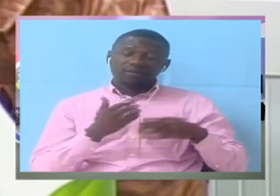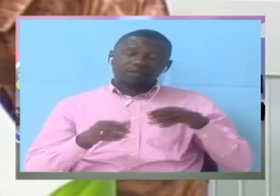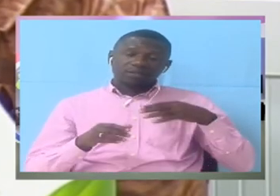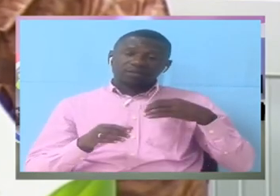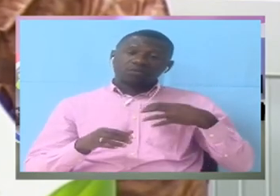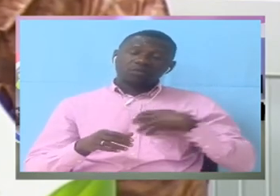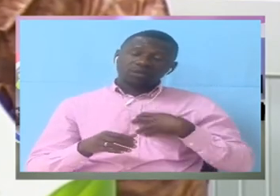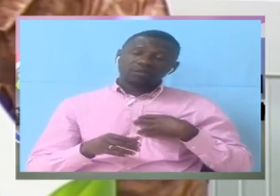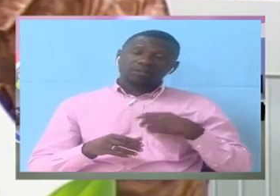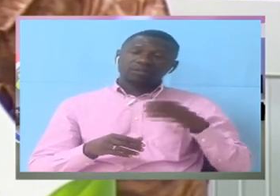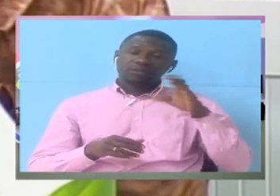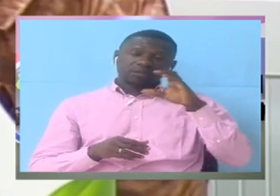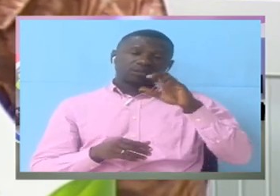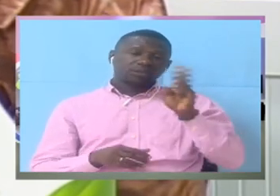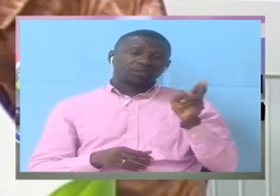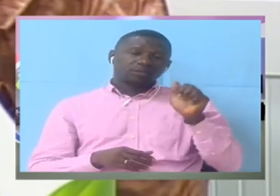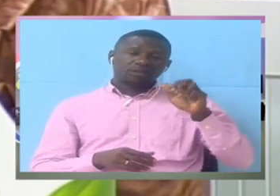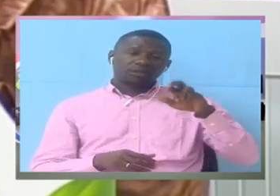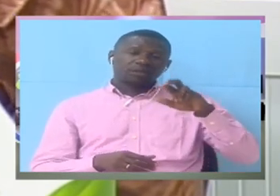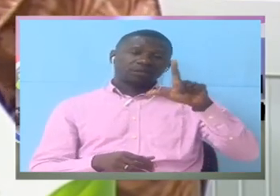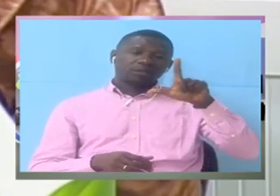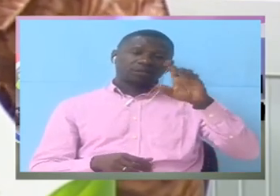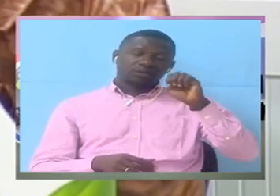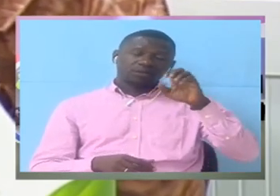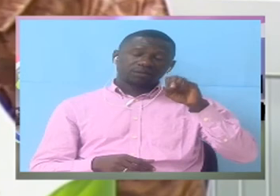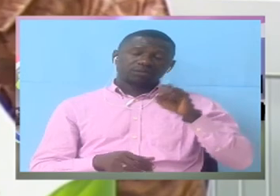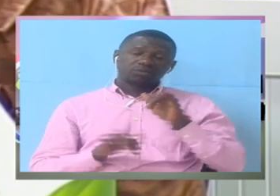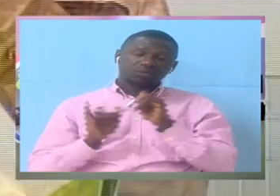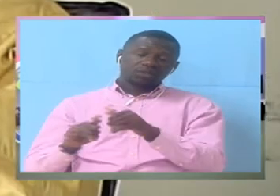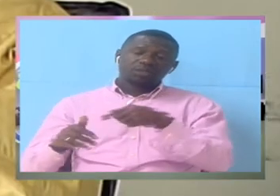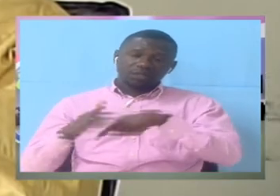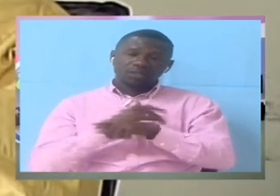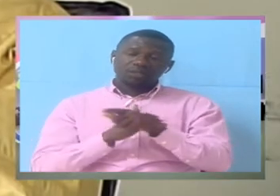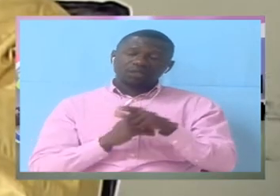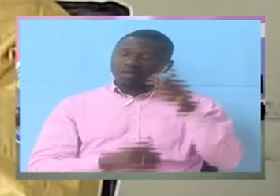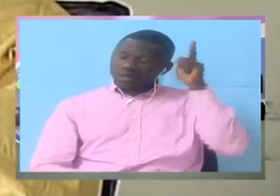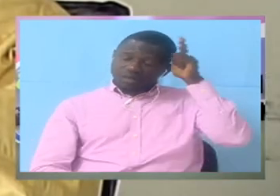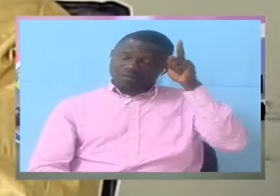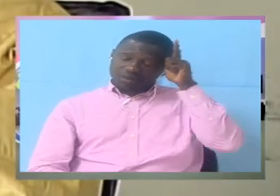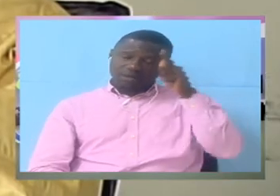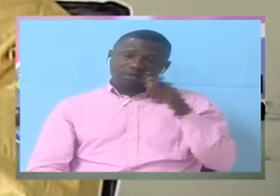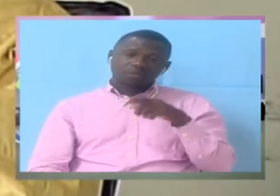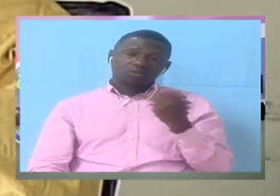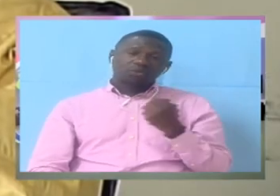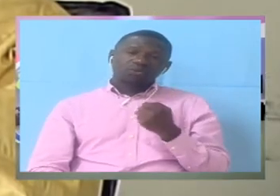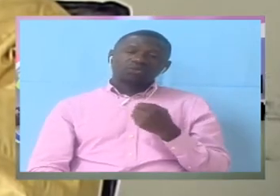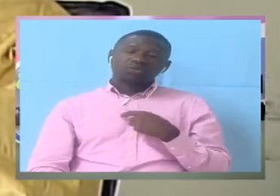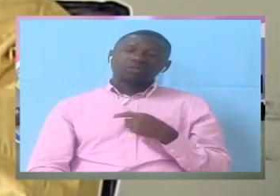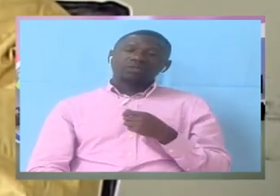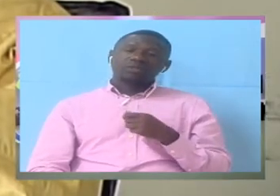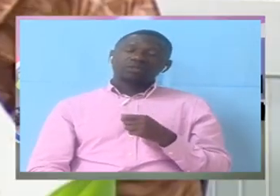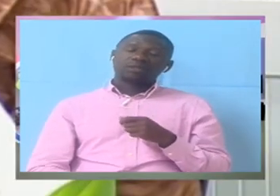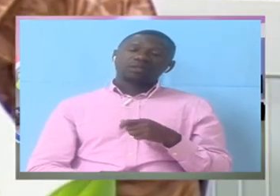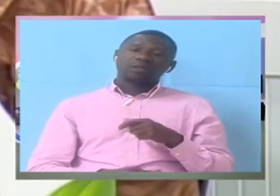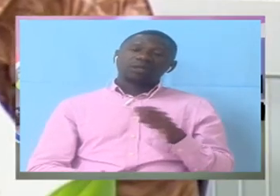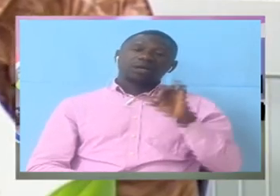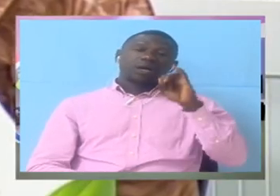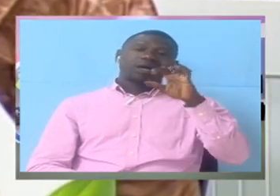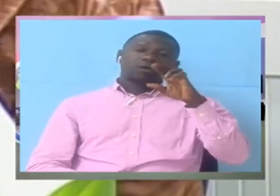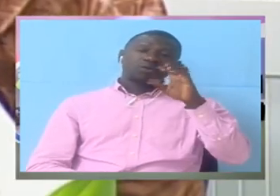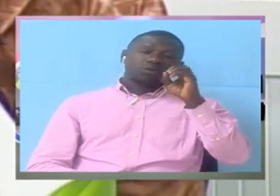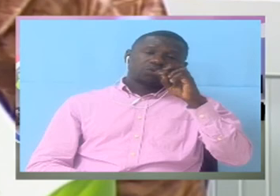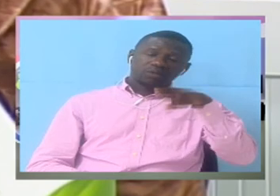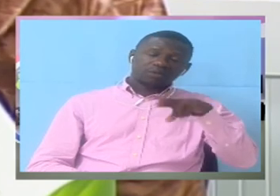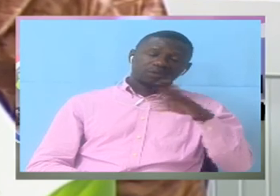to stay in Liberia. Liberia la iron ore. The iron ore of Liberia. 100 years, he will